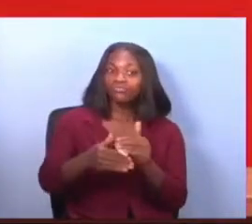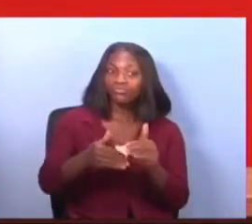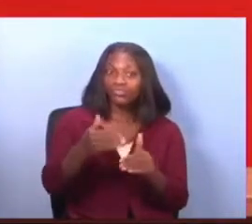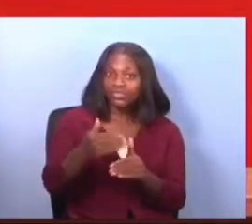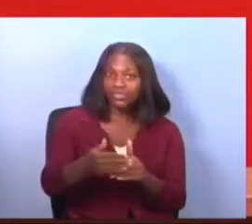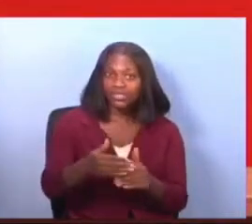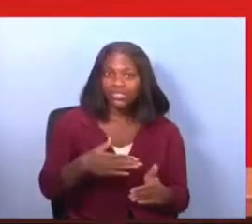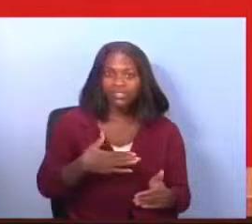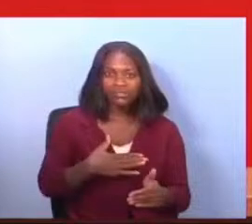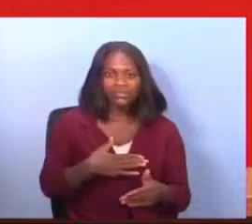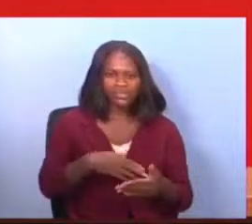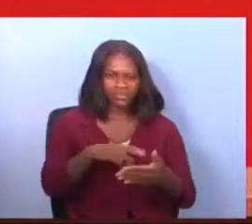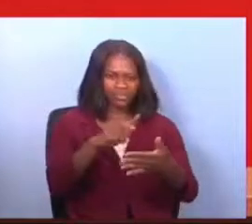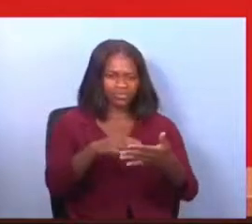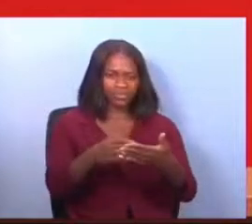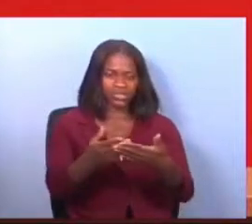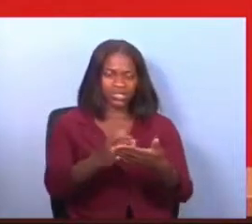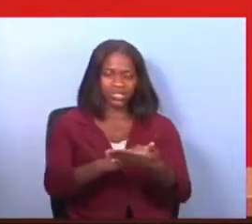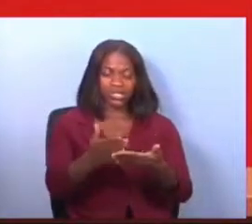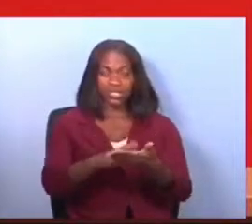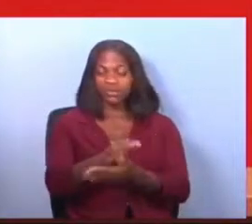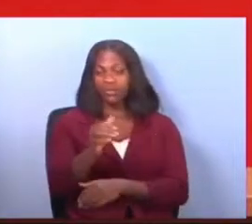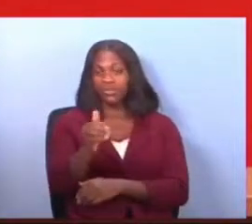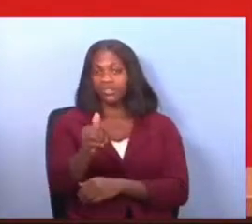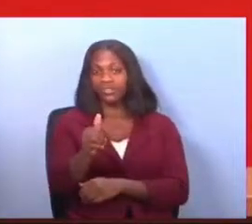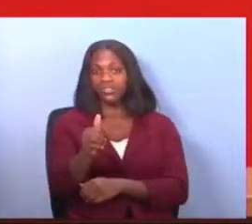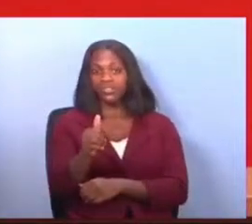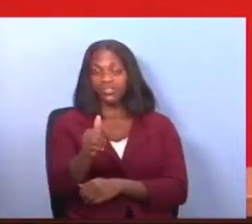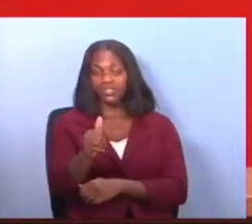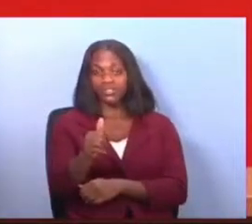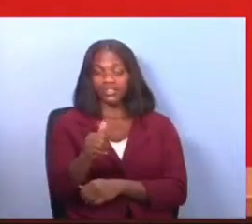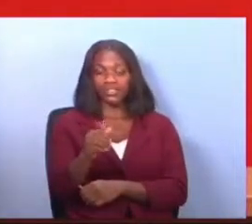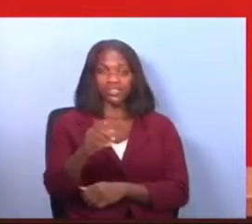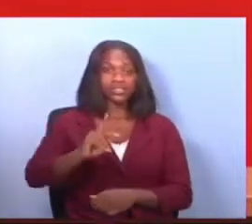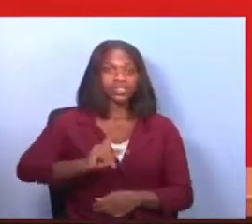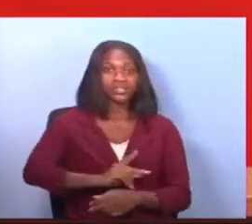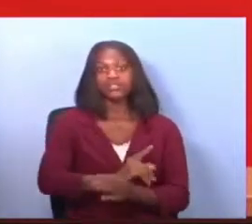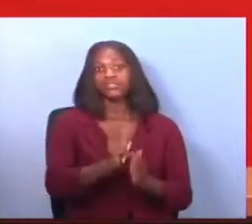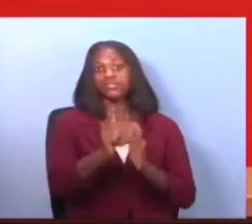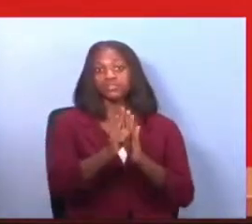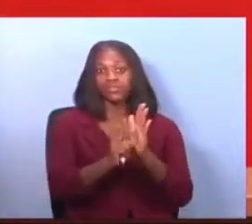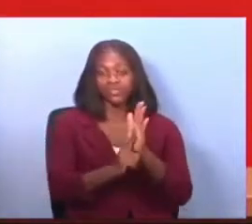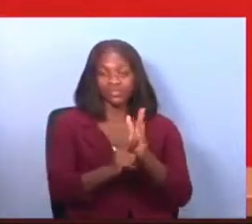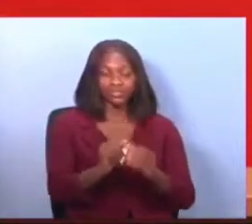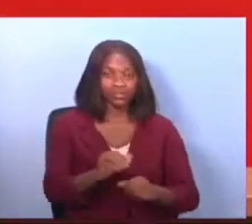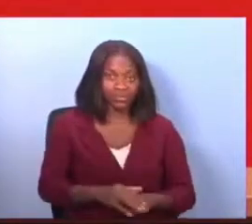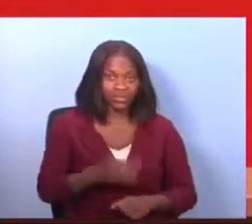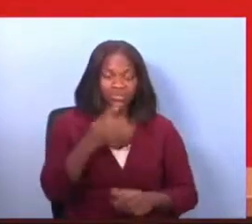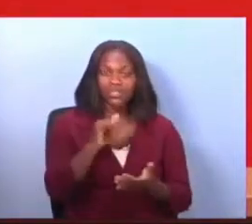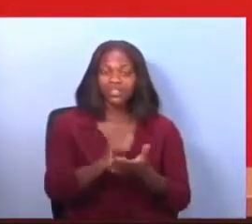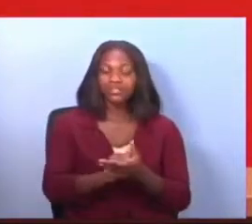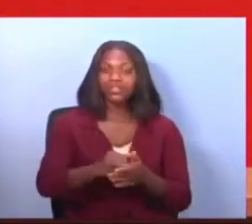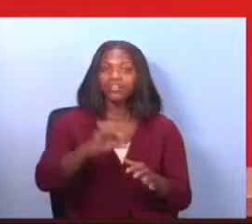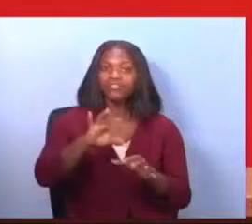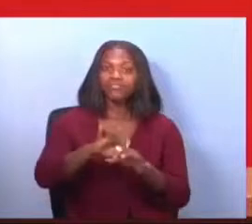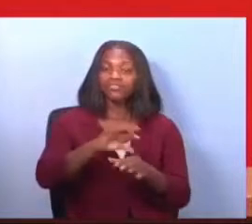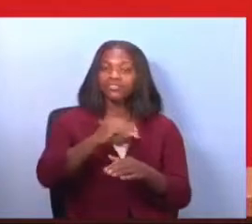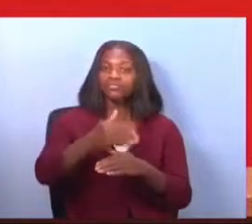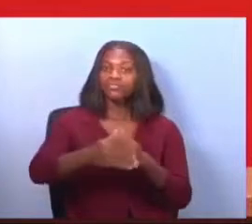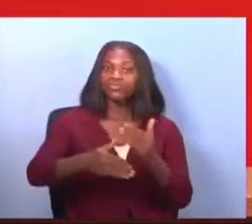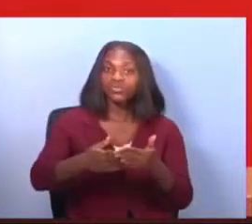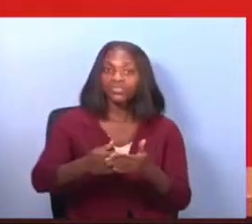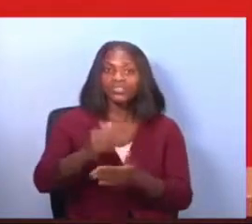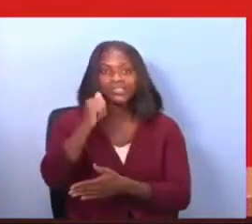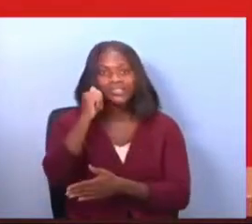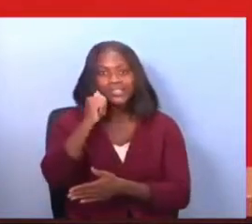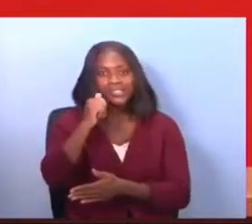let me read page 10 of our rules. Vote and proceedings means the daily